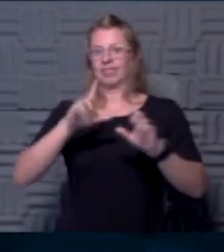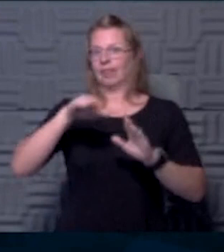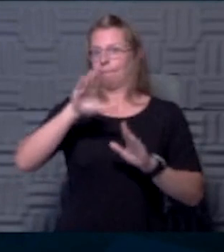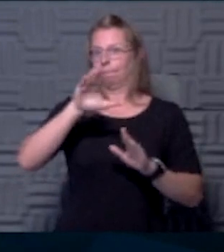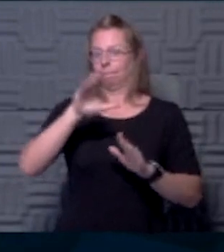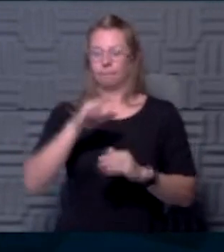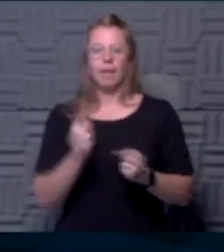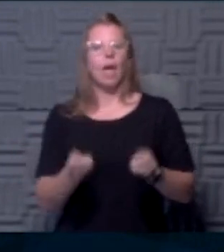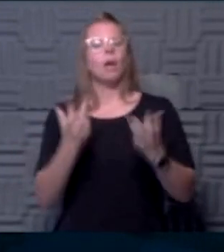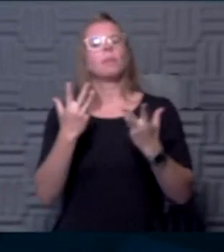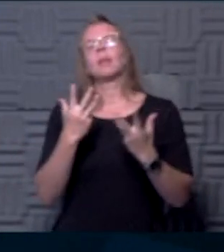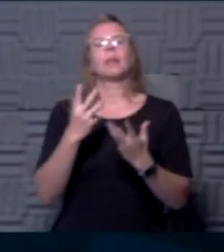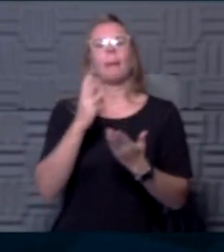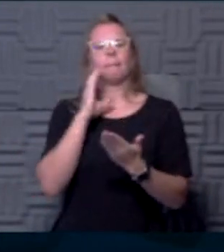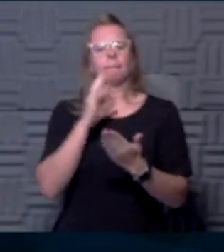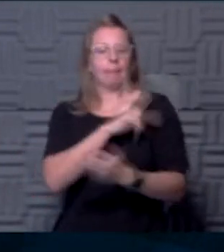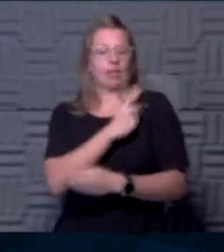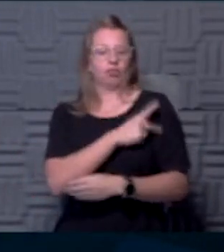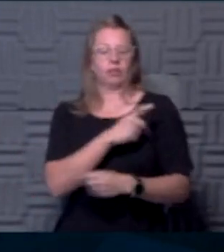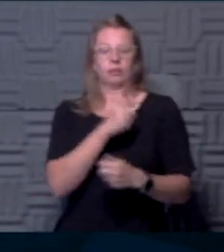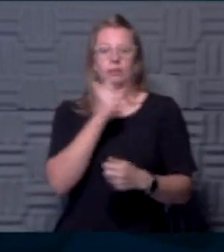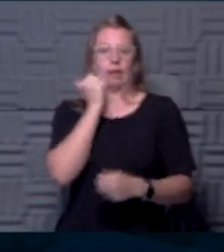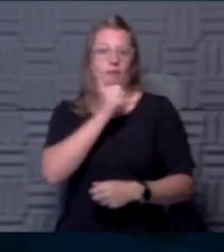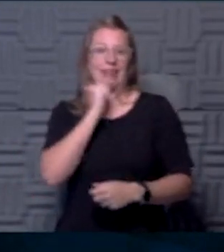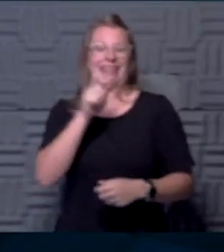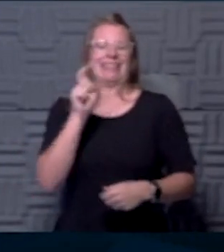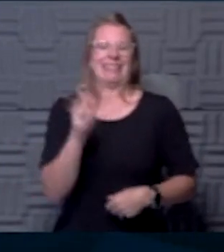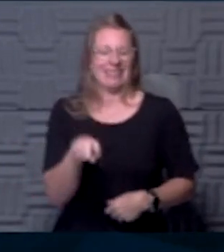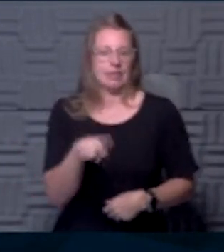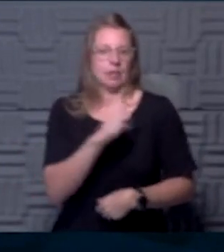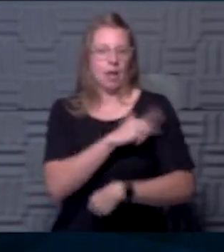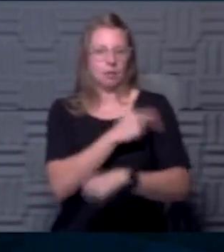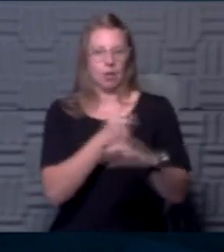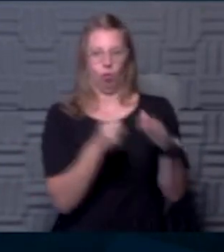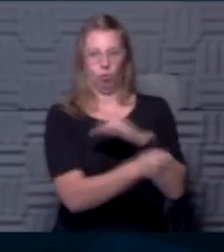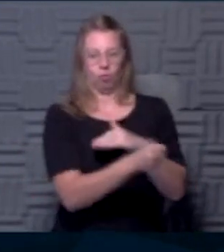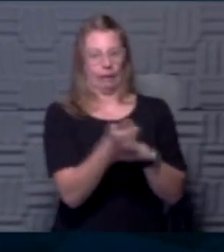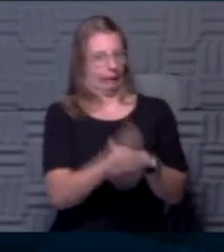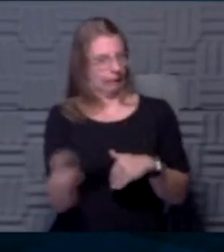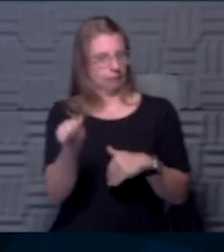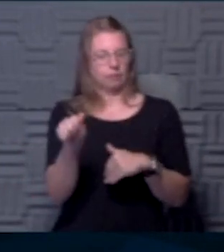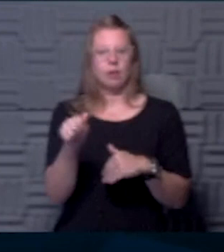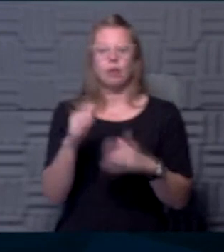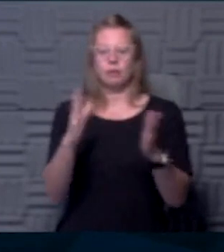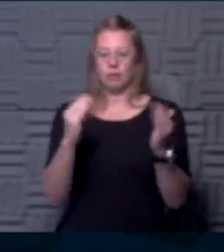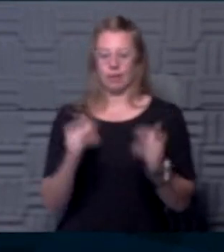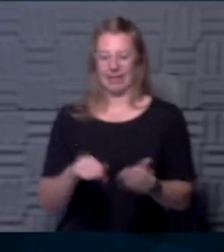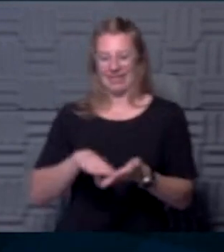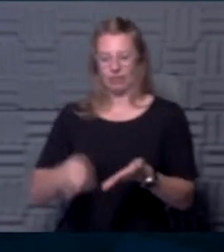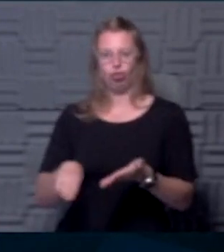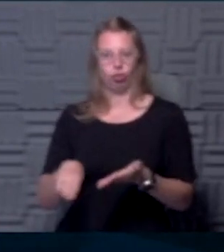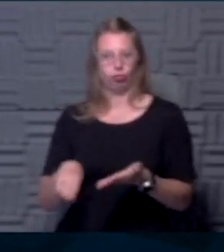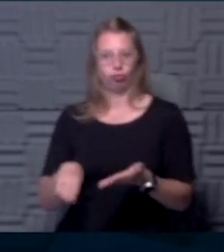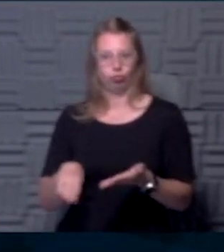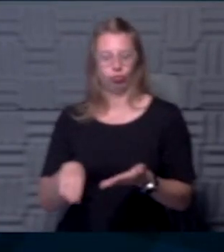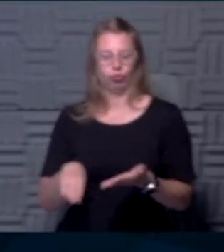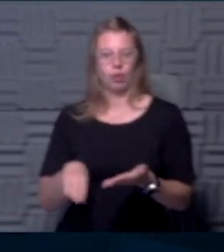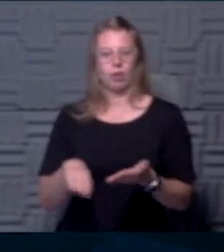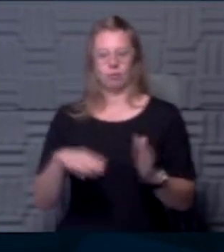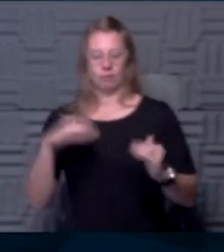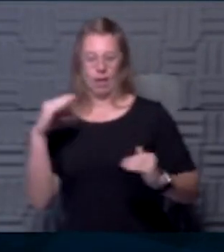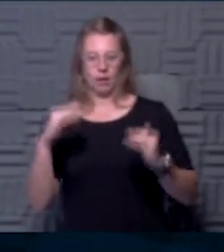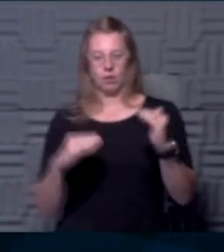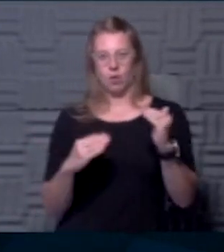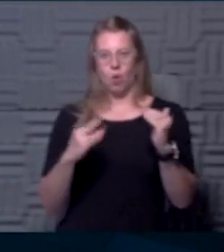of patients on any given day that need hospitalized. The bottom is the number that are discharged. And this starts to give you the balance of why